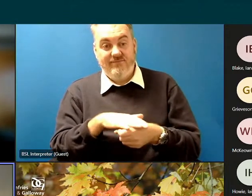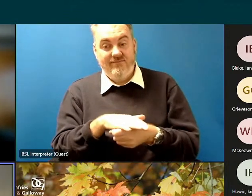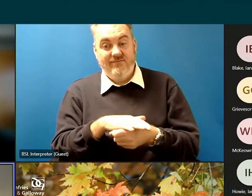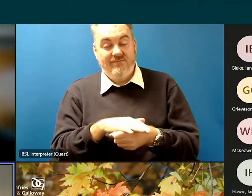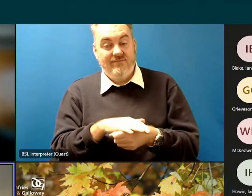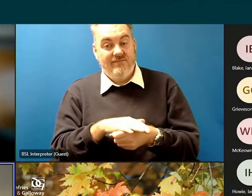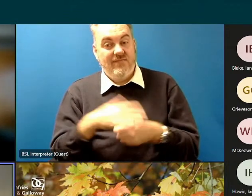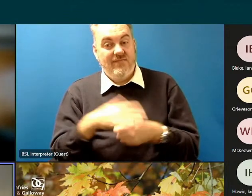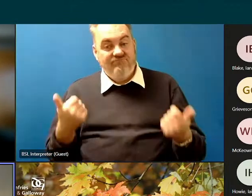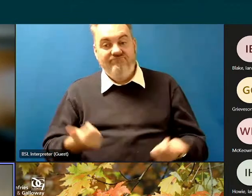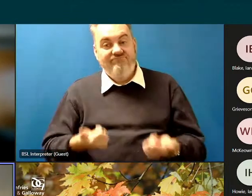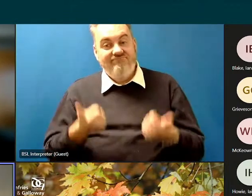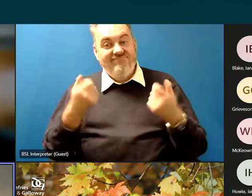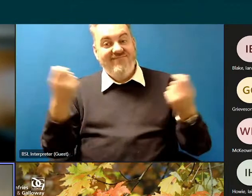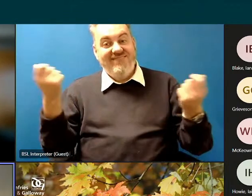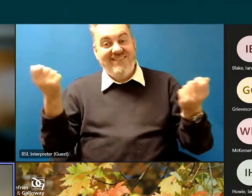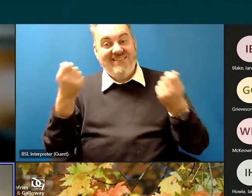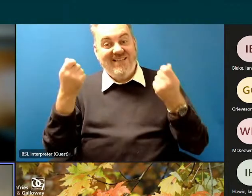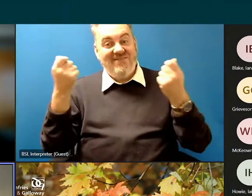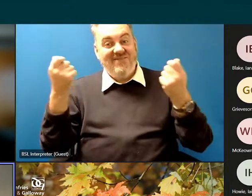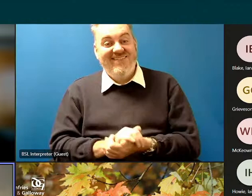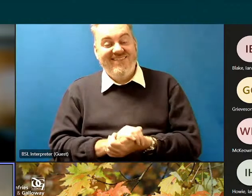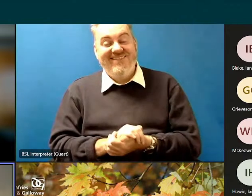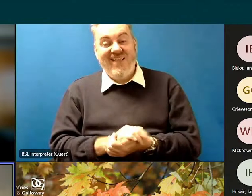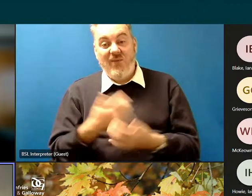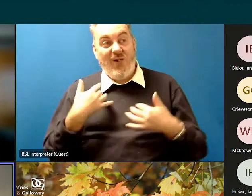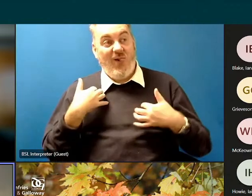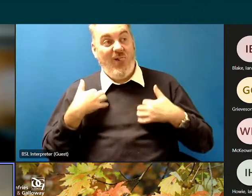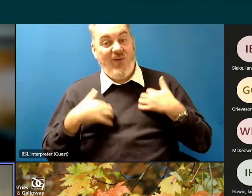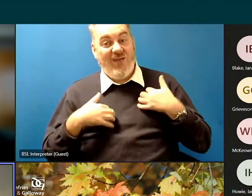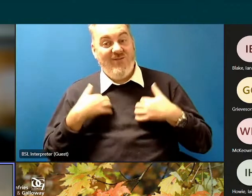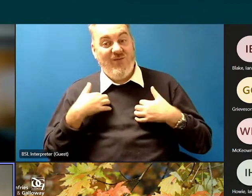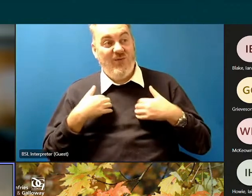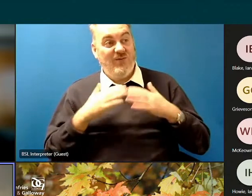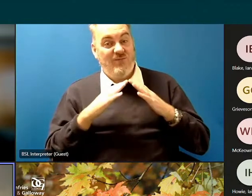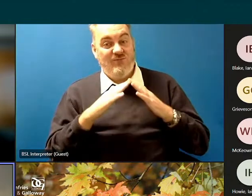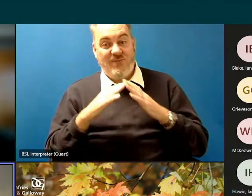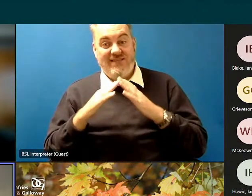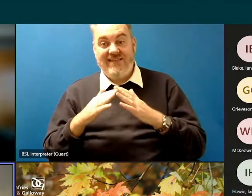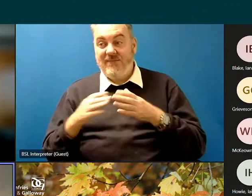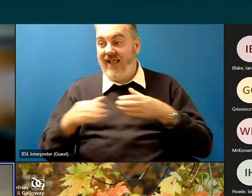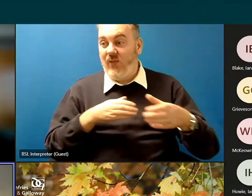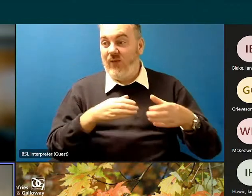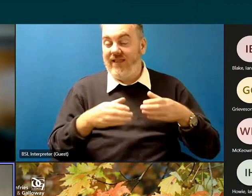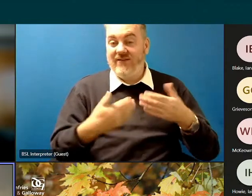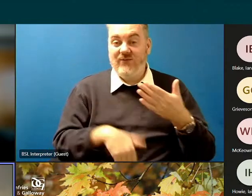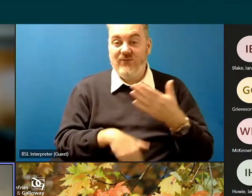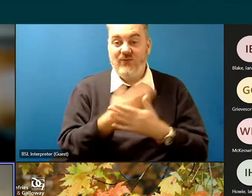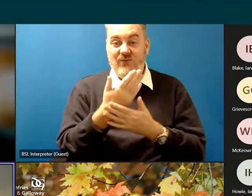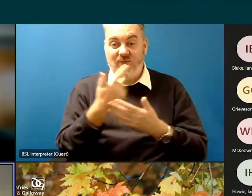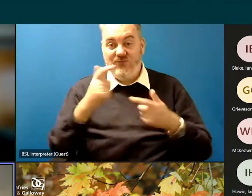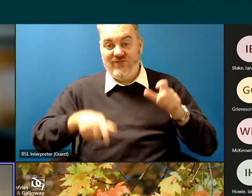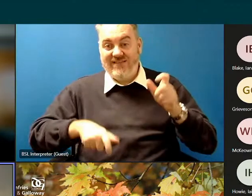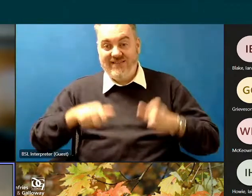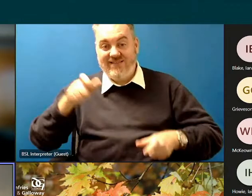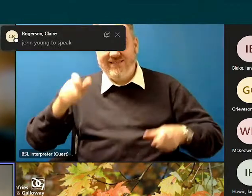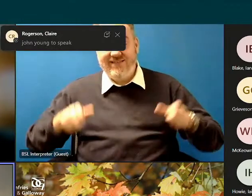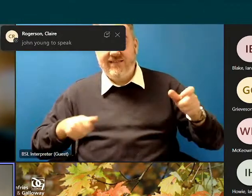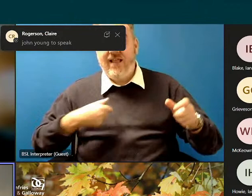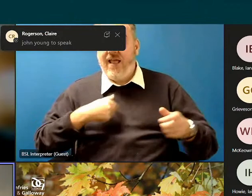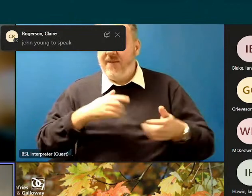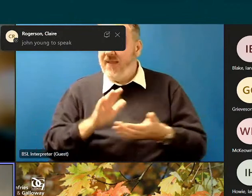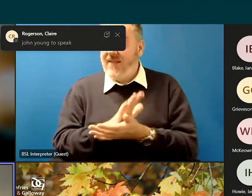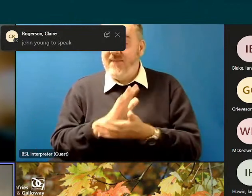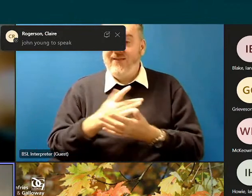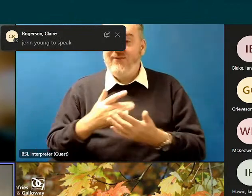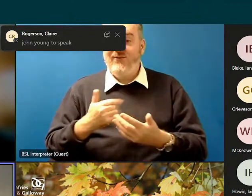a success, and we will look forward to those properties being allocated to new residents. While I'm always happy to take as much